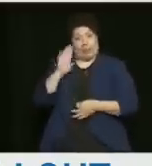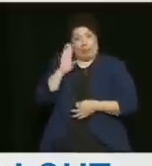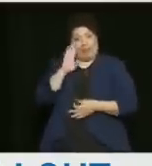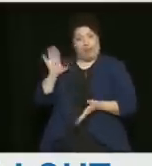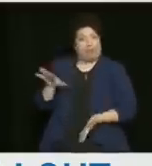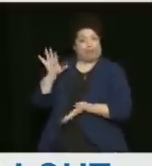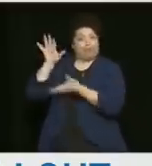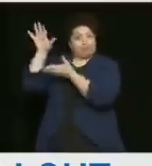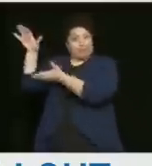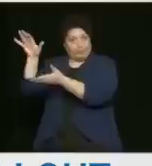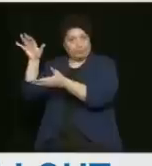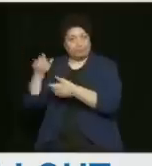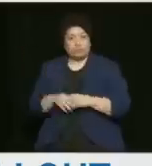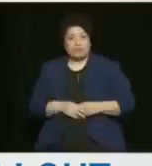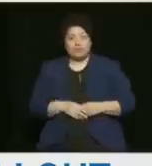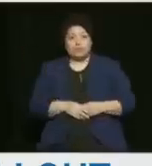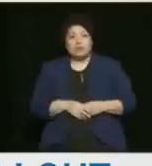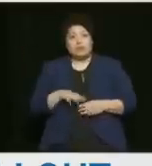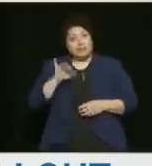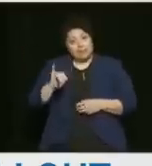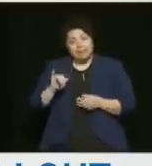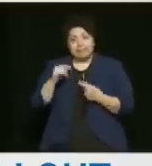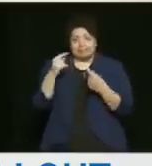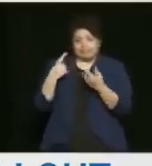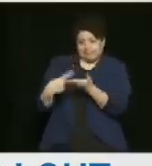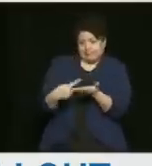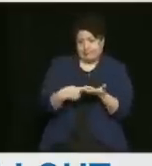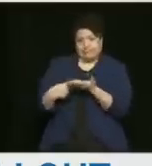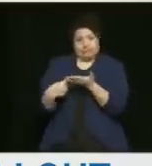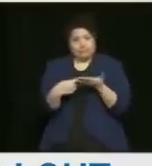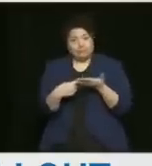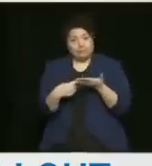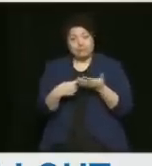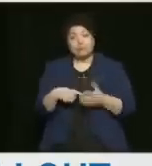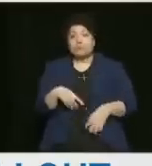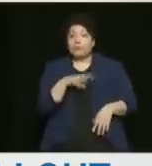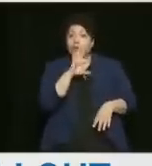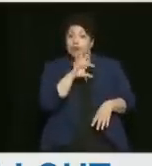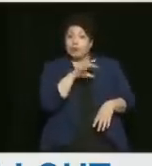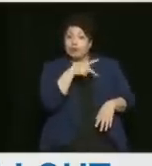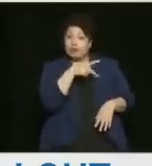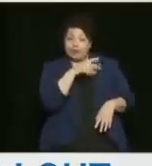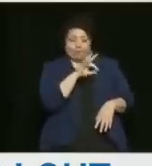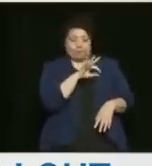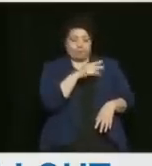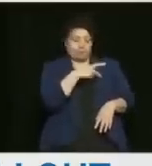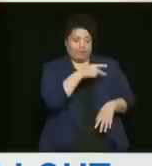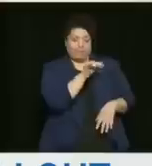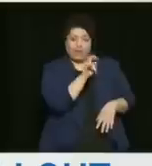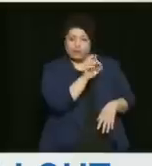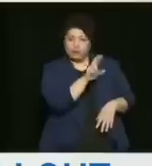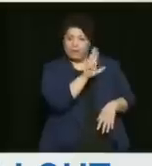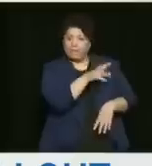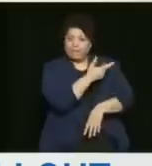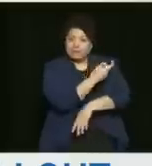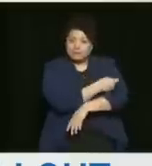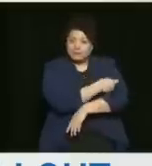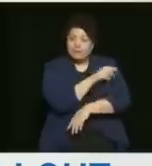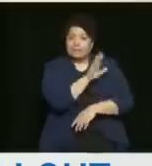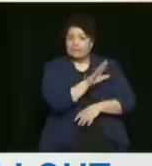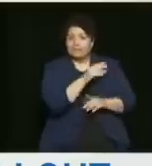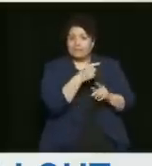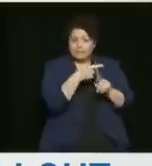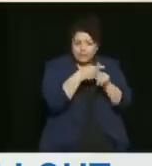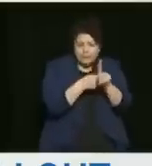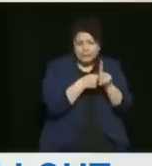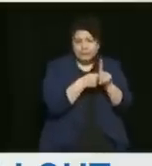having. So then we move on to sort of the next part in terms of the Pfizer vaccine and the very stringent requirements and the point of